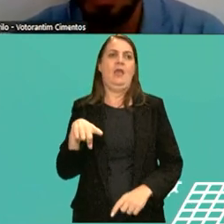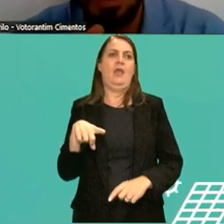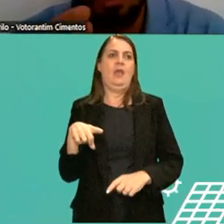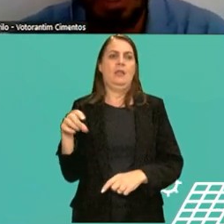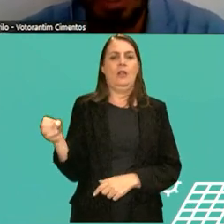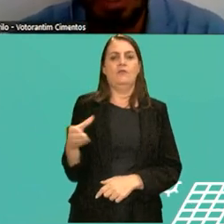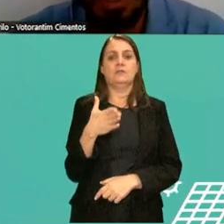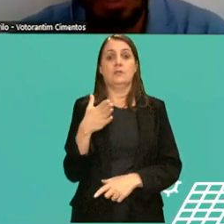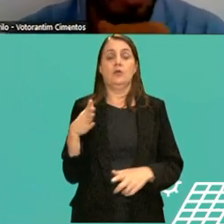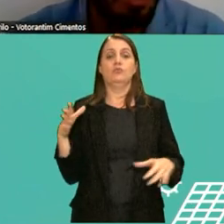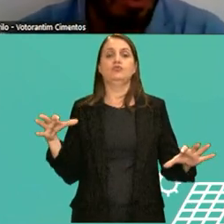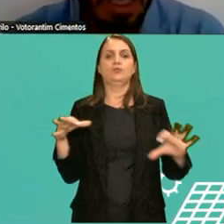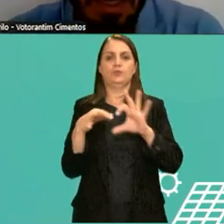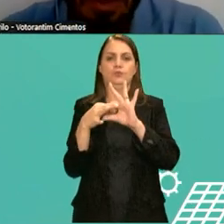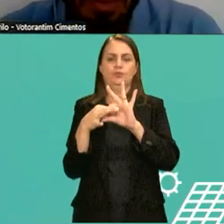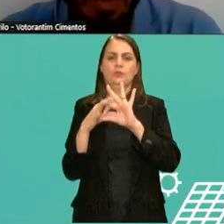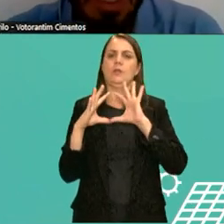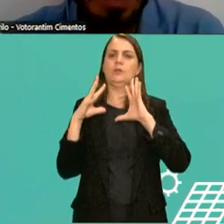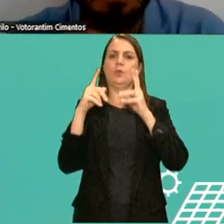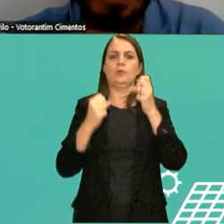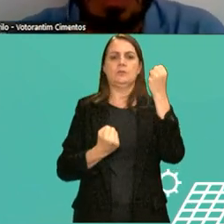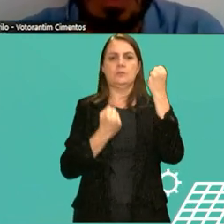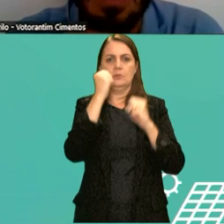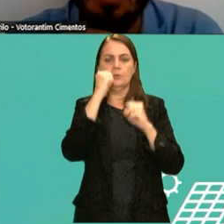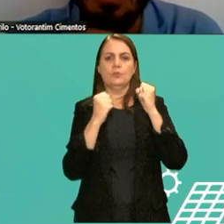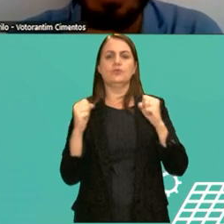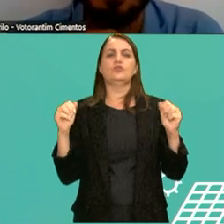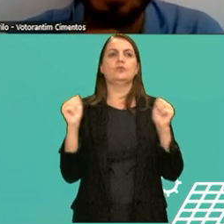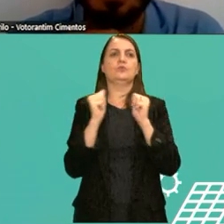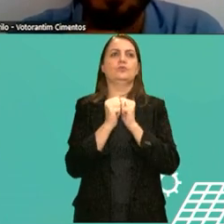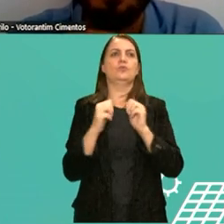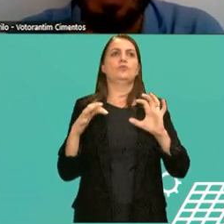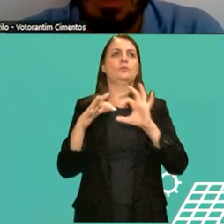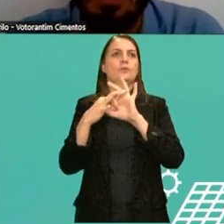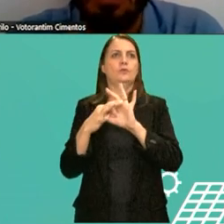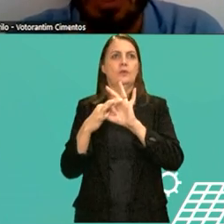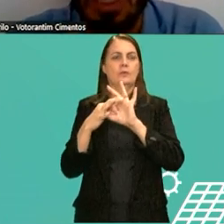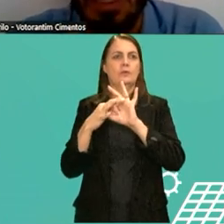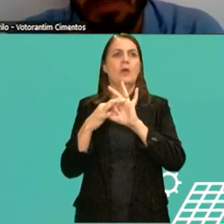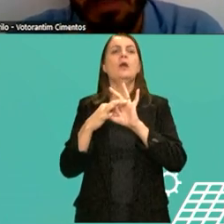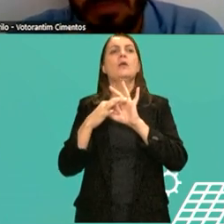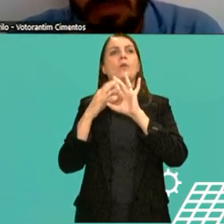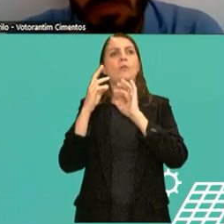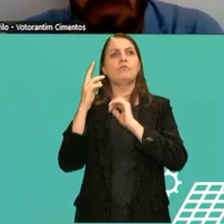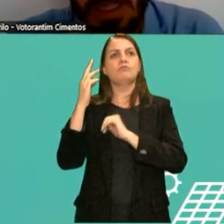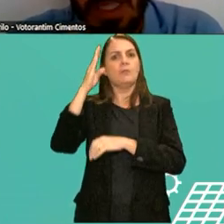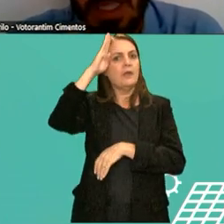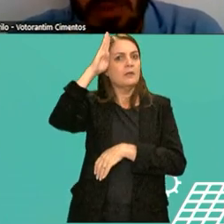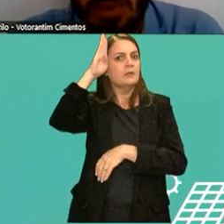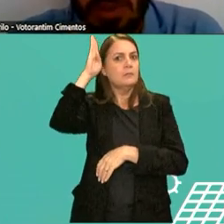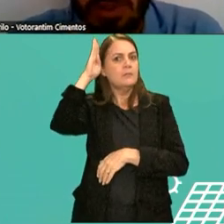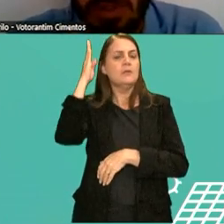together with the industry to sponsor studies together with the academia